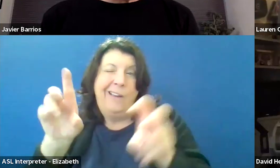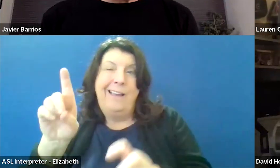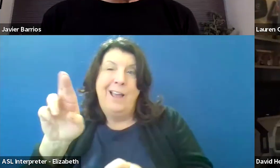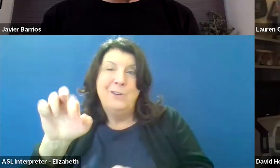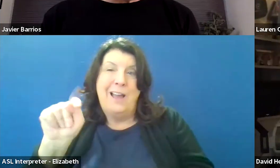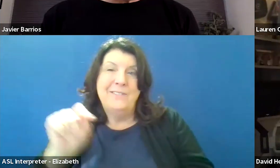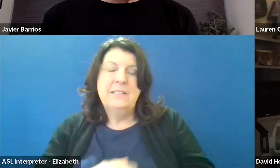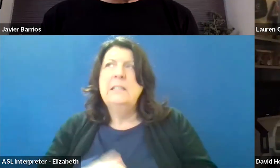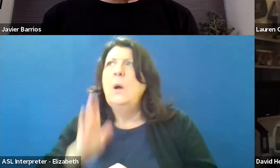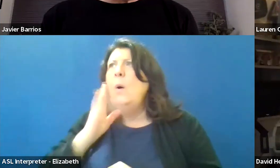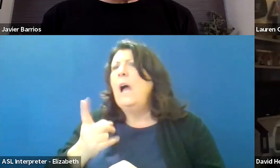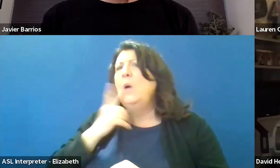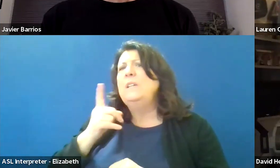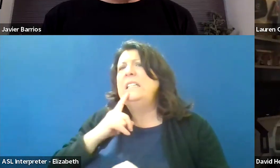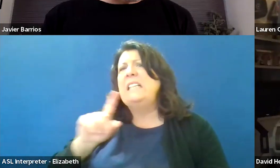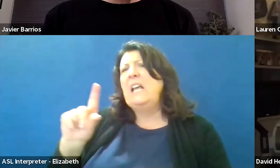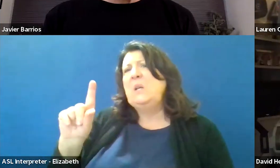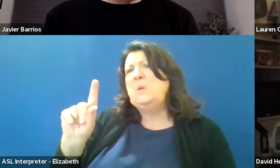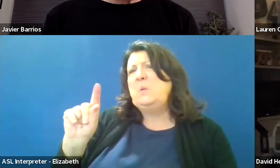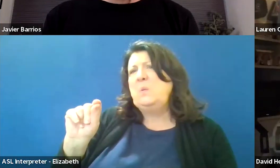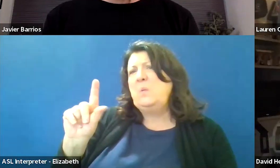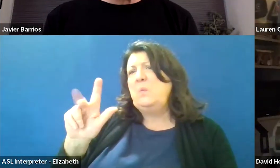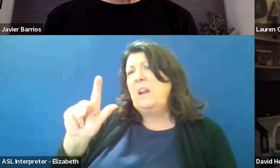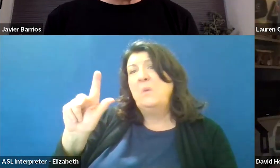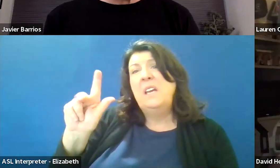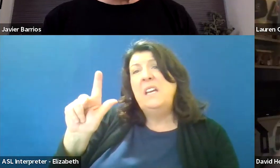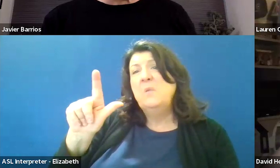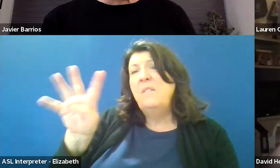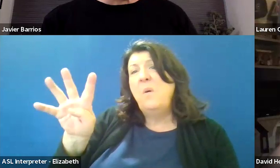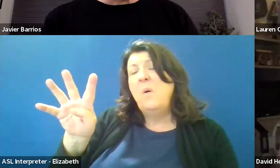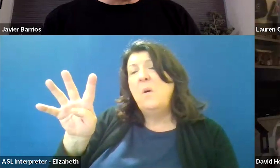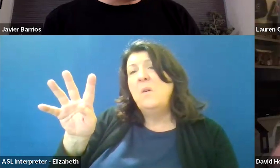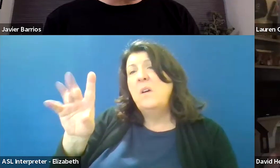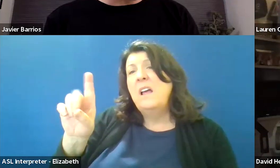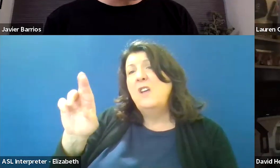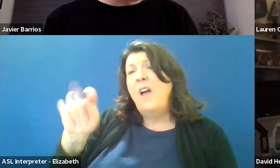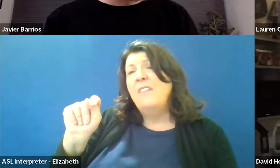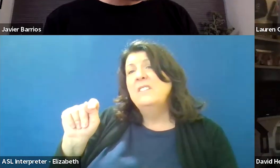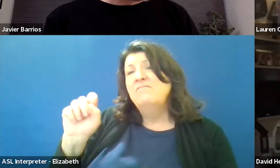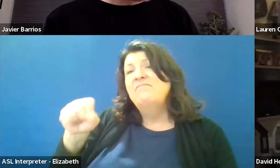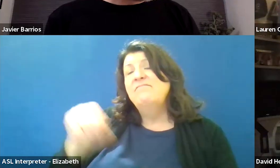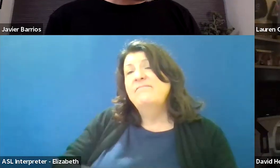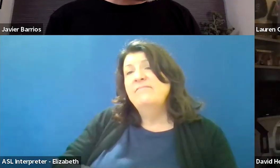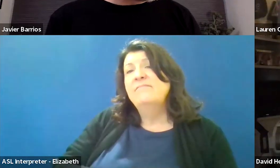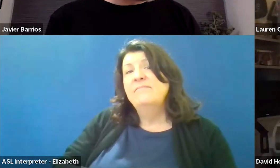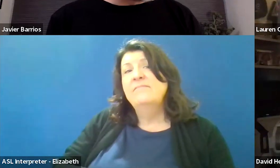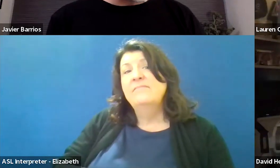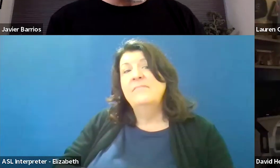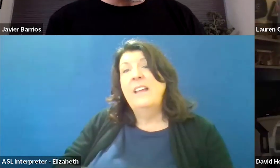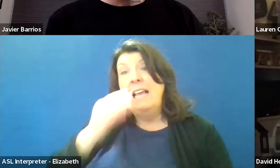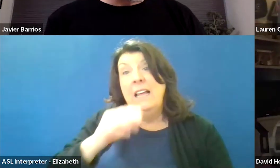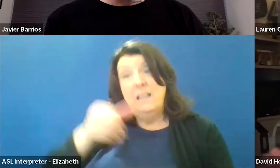know, low 20s, like 23, 24, probably. Cool. That's reason. Keeping in mind